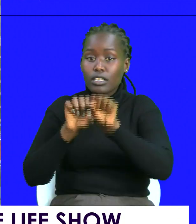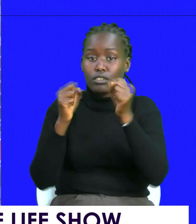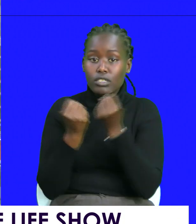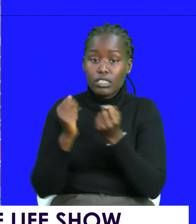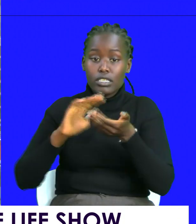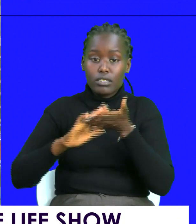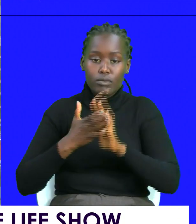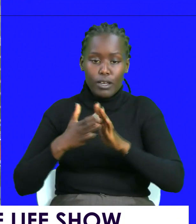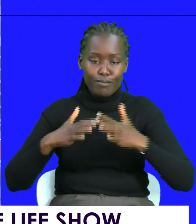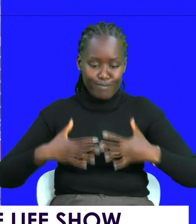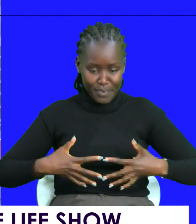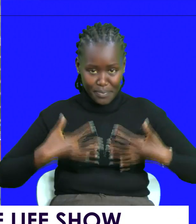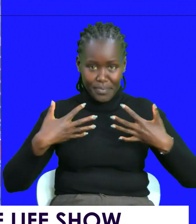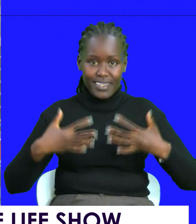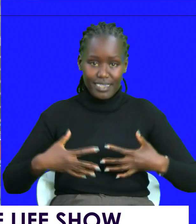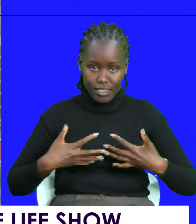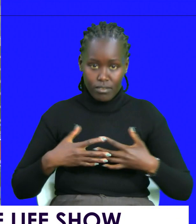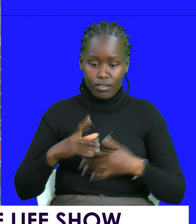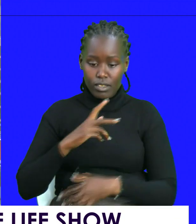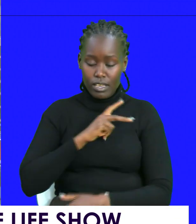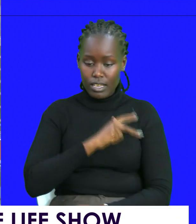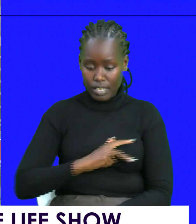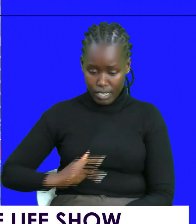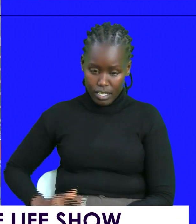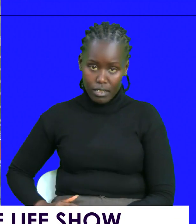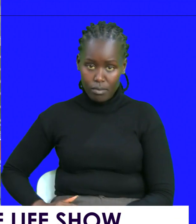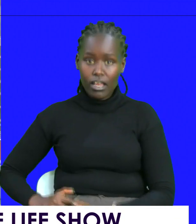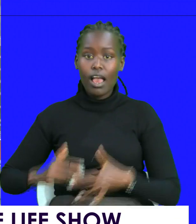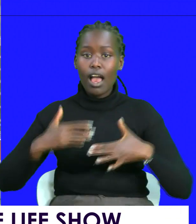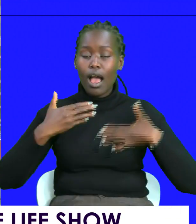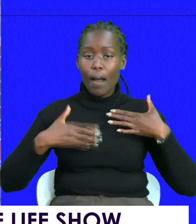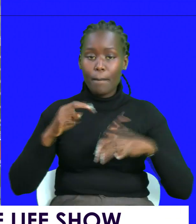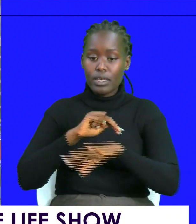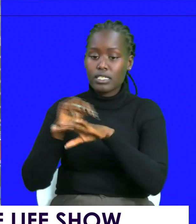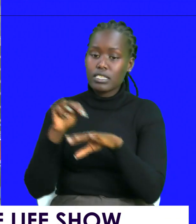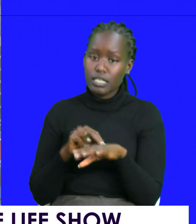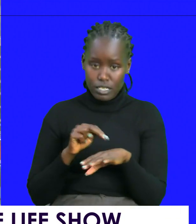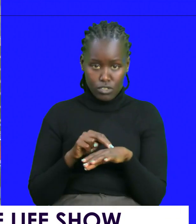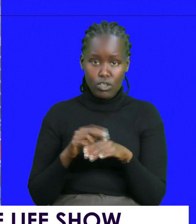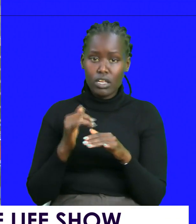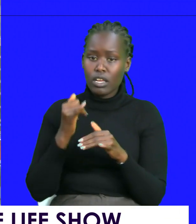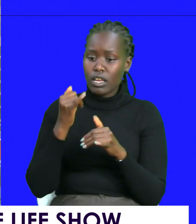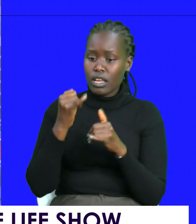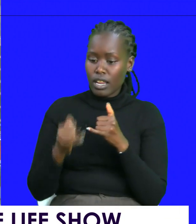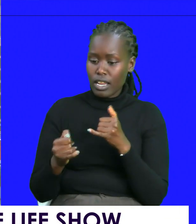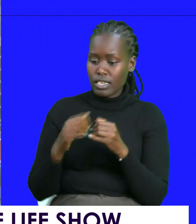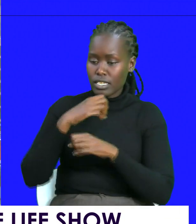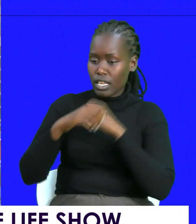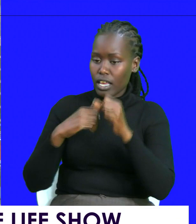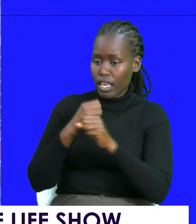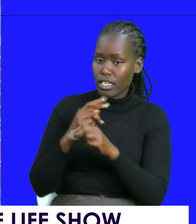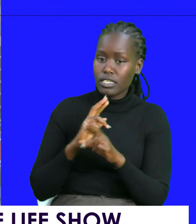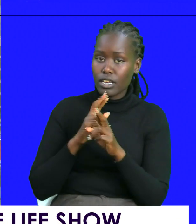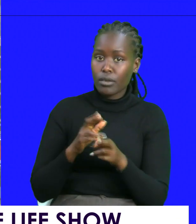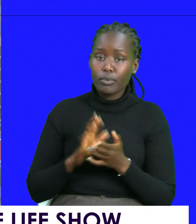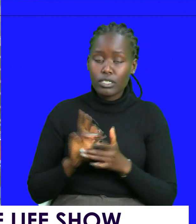becomes happier. Denmark, positive index, happiest nation, according to last year's report.